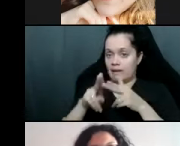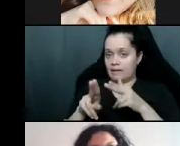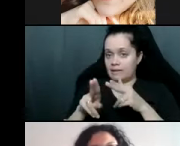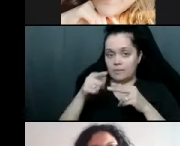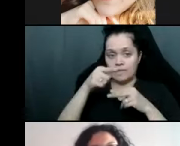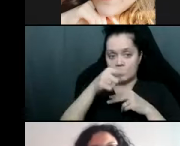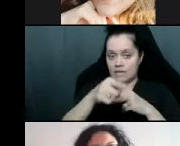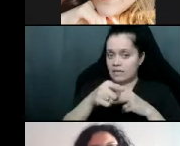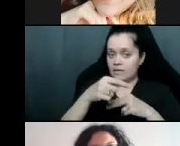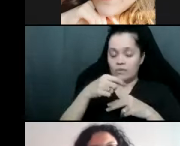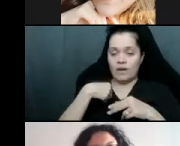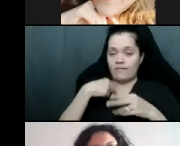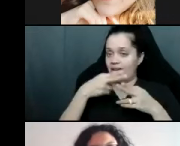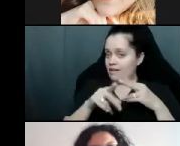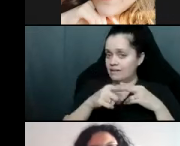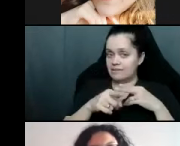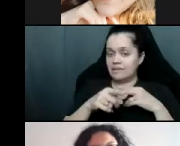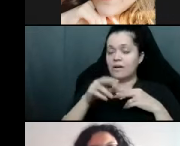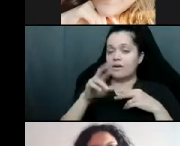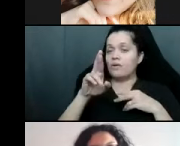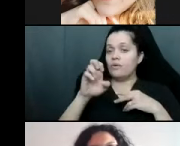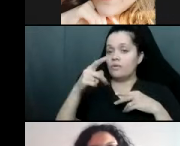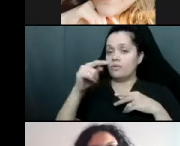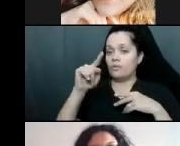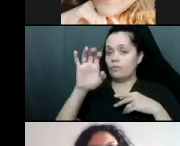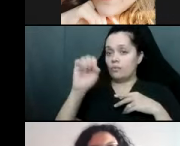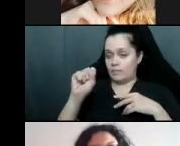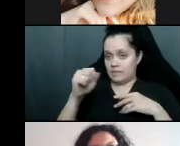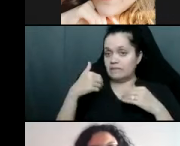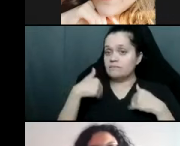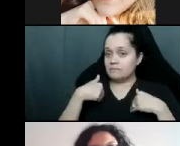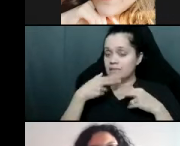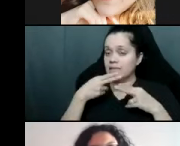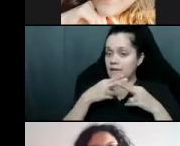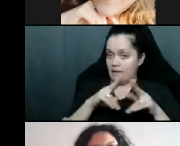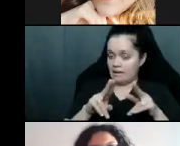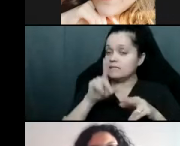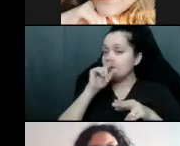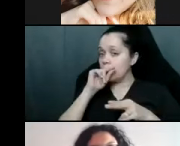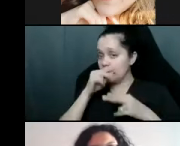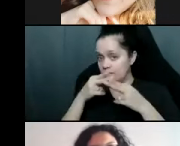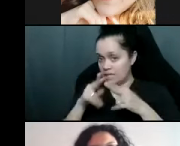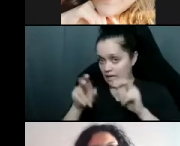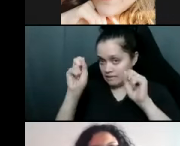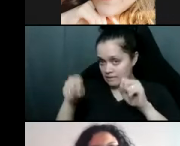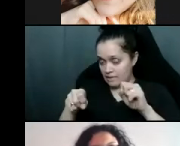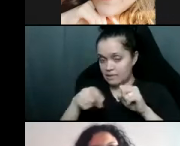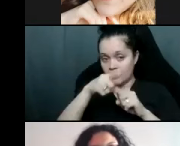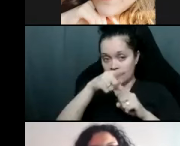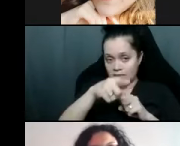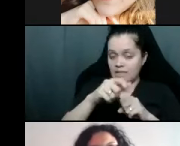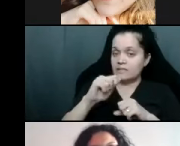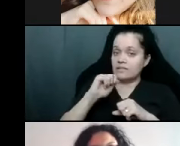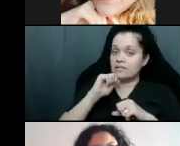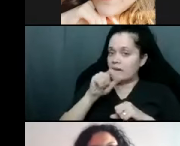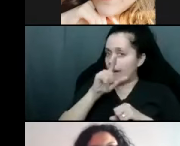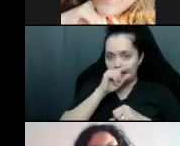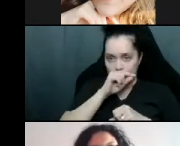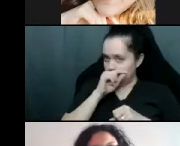eggs. Reptiles lay eggs. Birds lay eggs. These are not